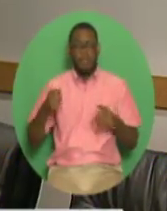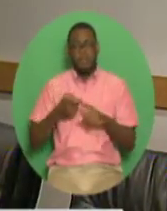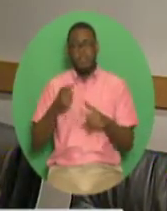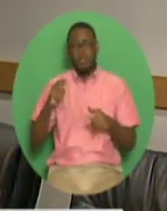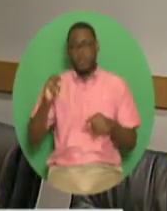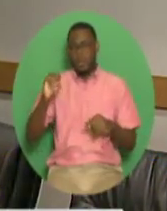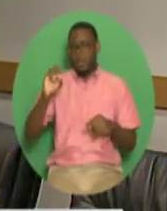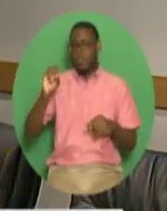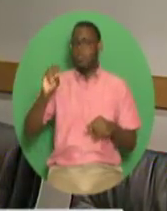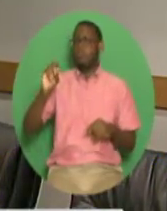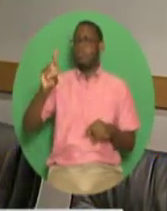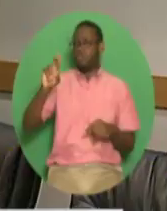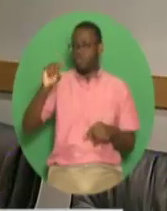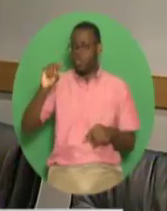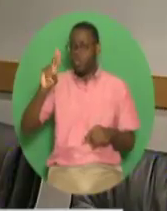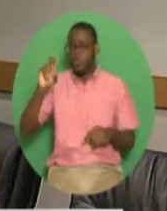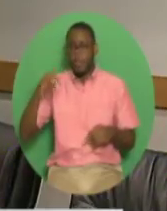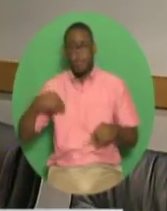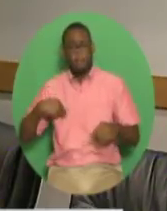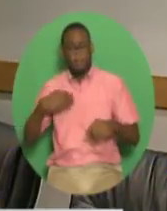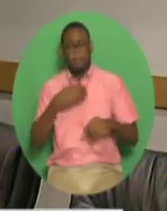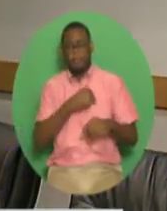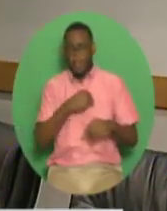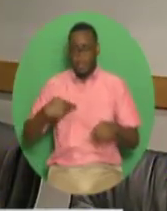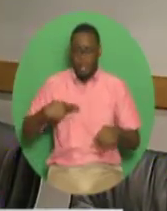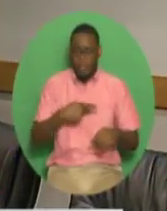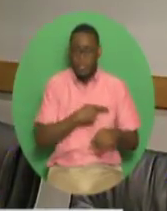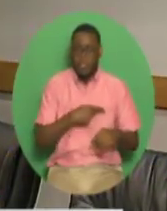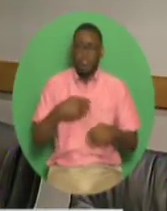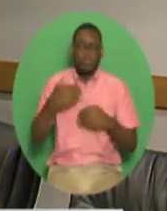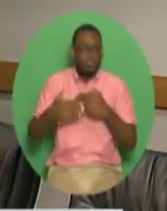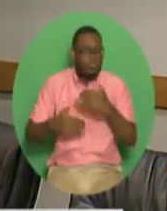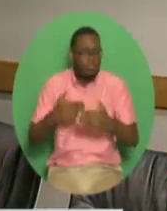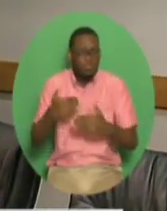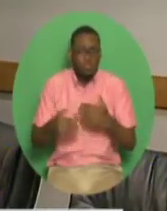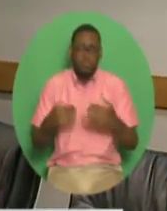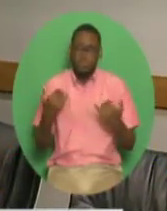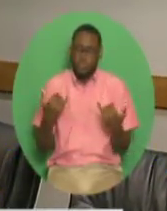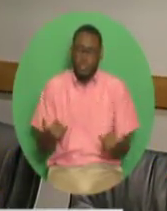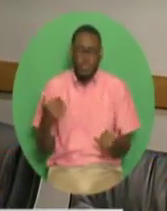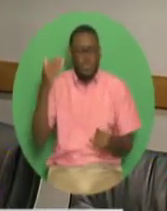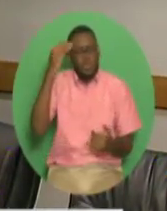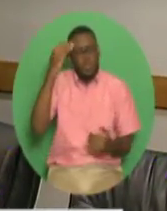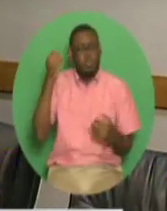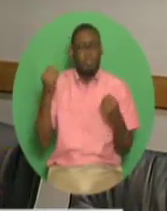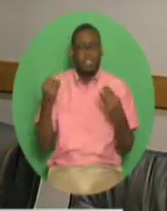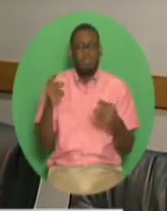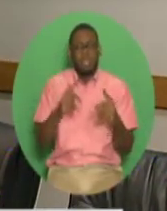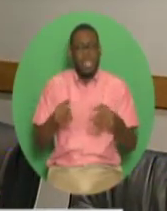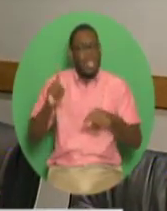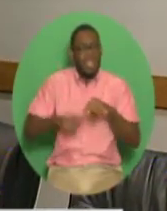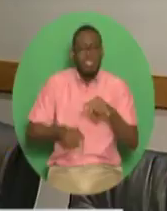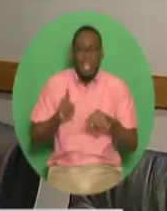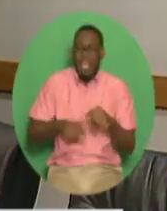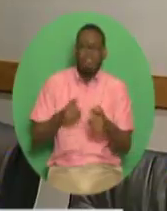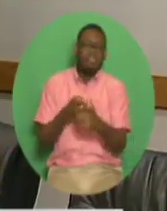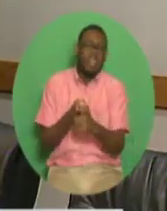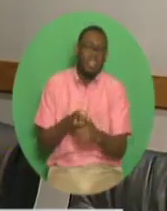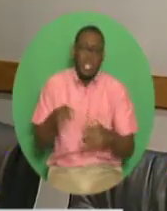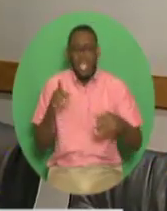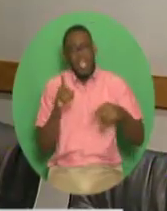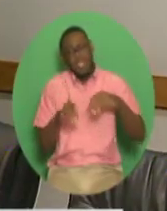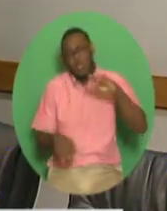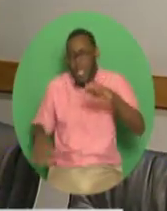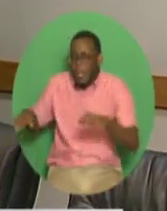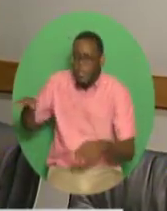Madam Speaker, not everyone could run, swim, jump. There are a number of young people that are doing great things throughout the world for Trinidad and